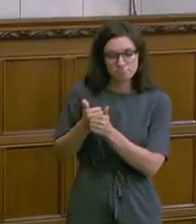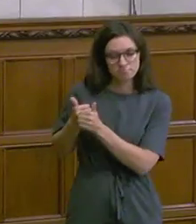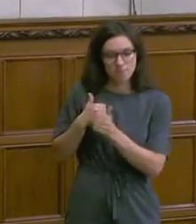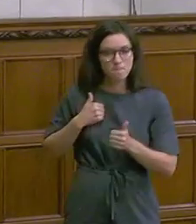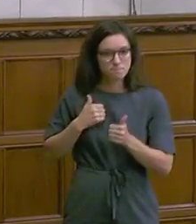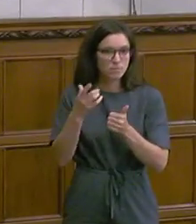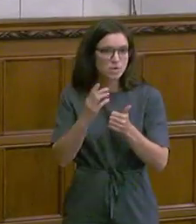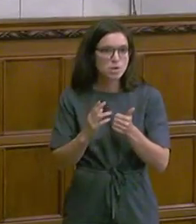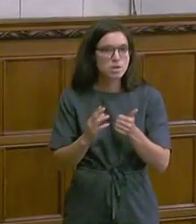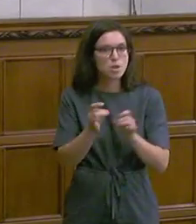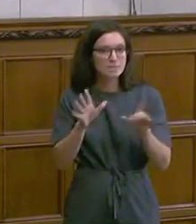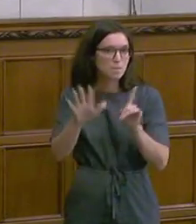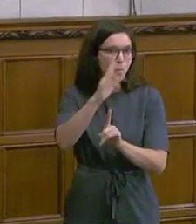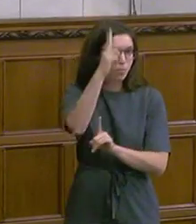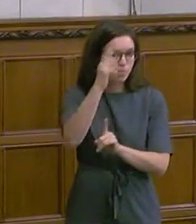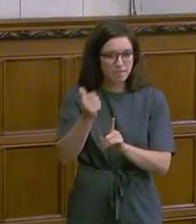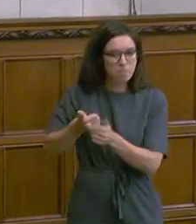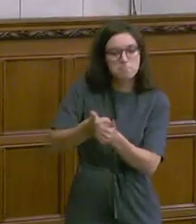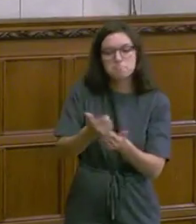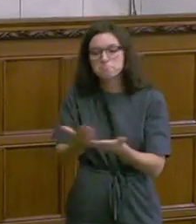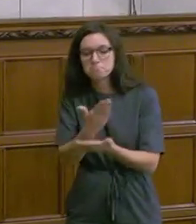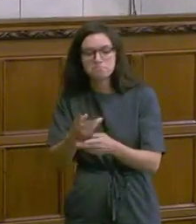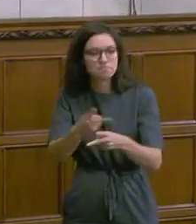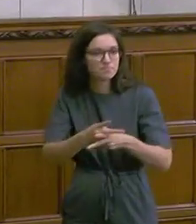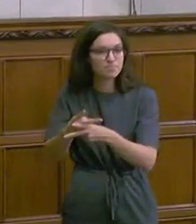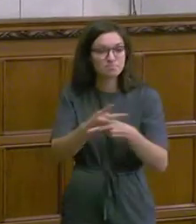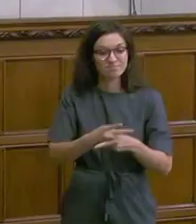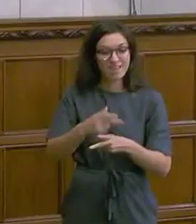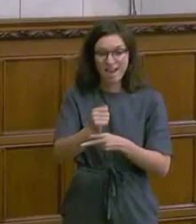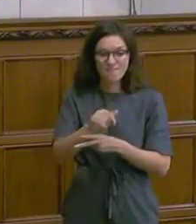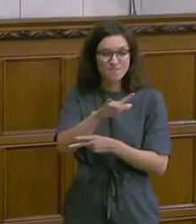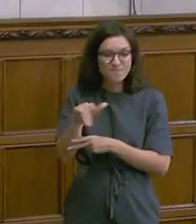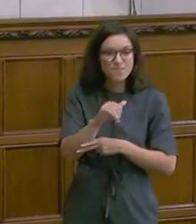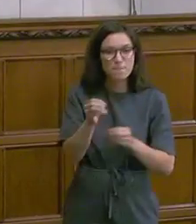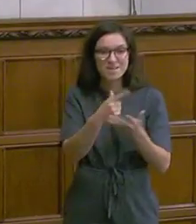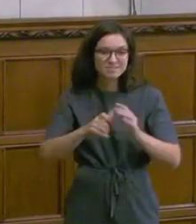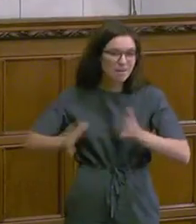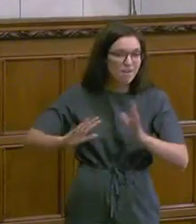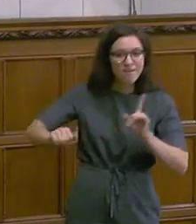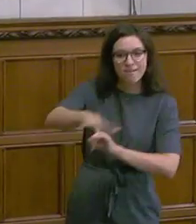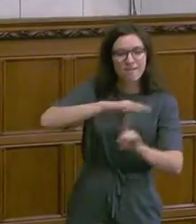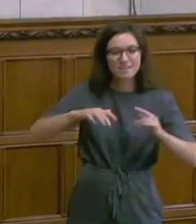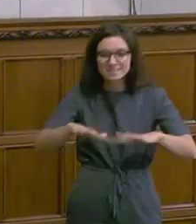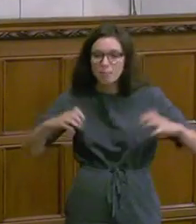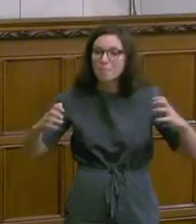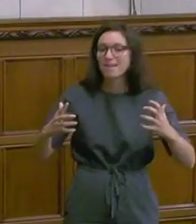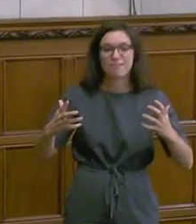All the children in the school are surrounded by British Sign Language in classrooms and assemblies, and many of the hearing children